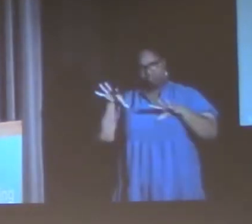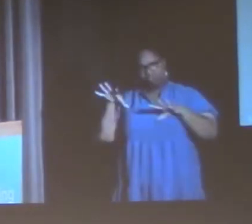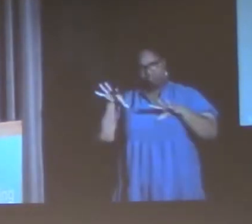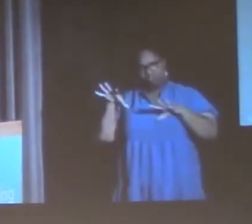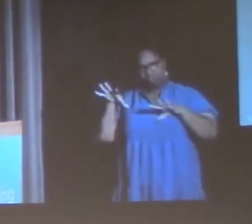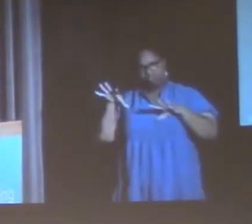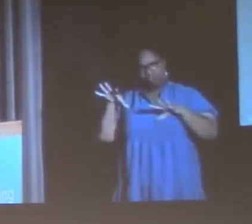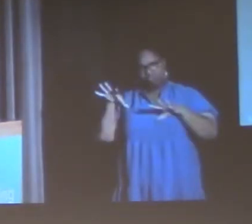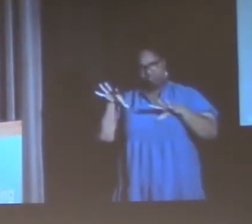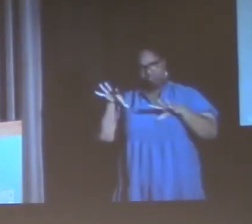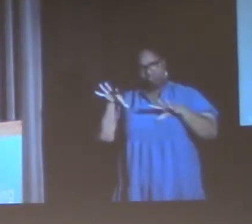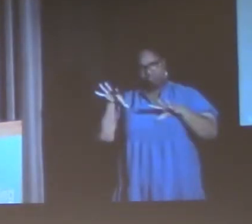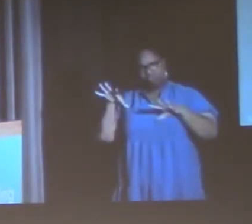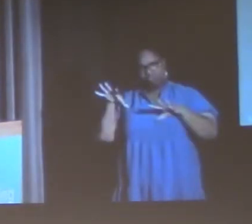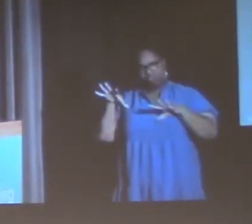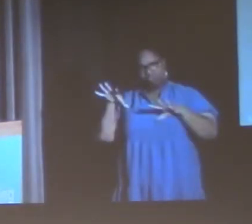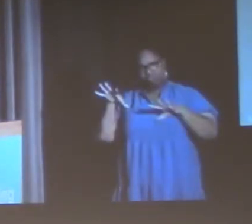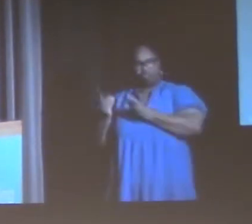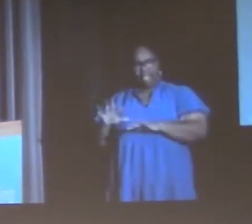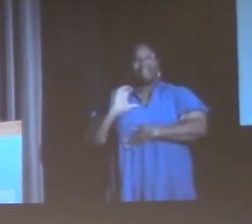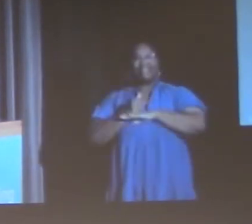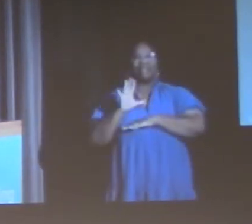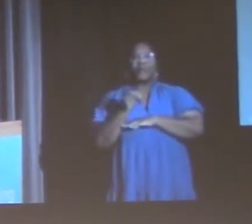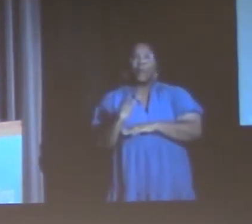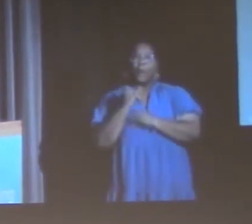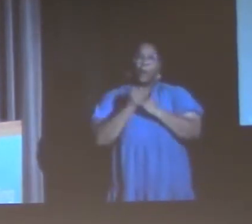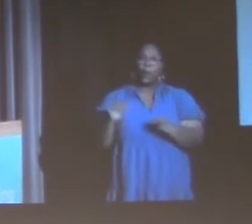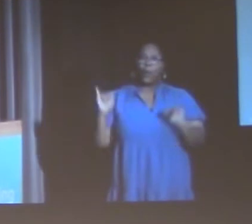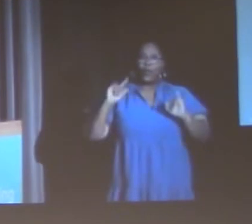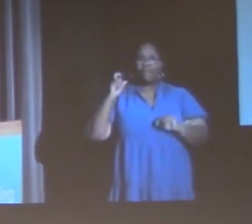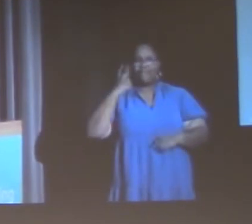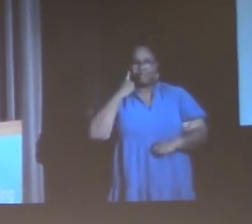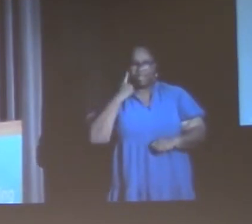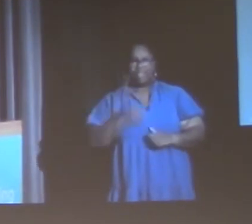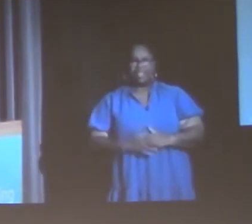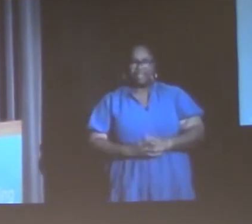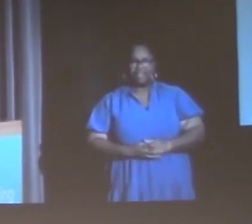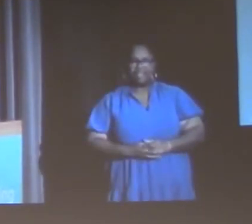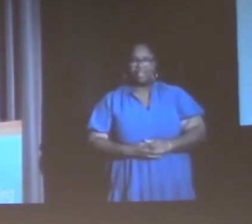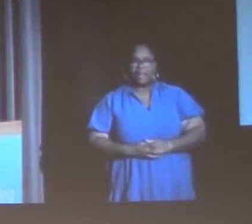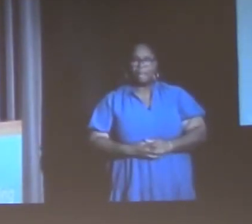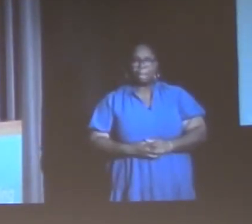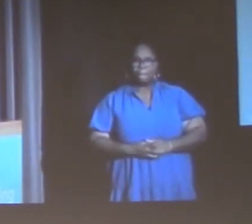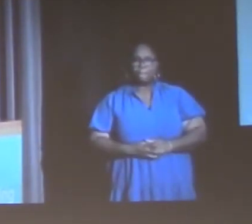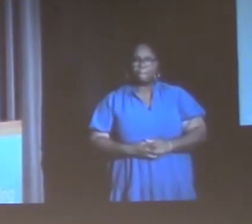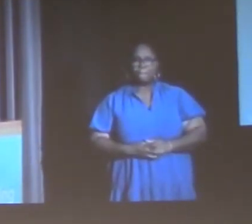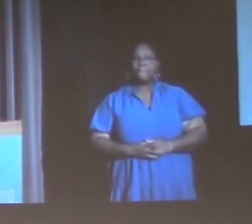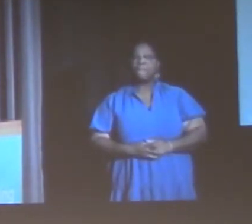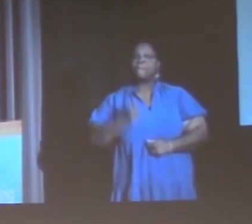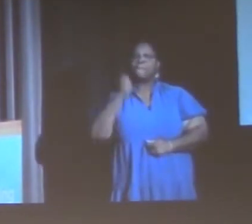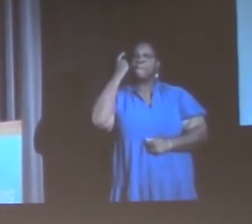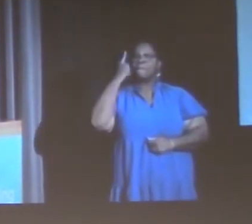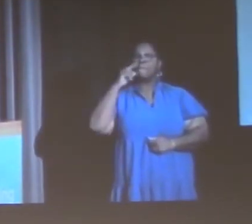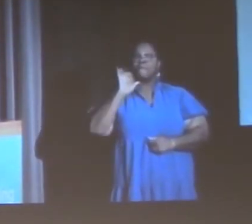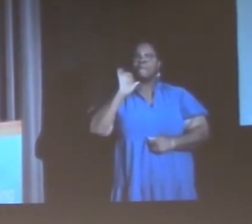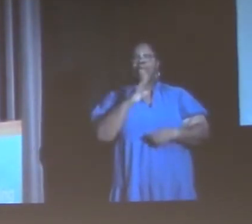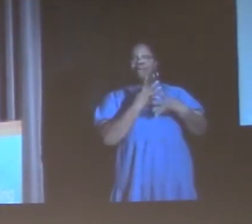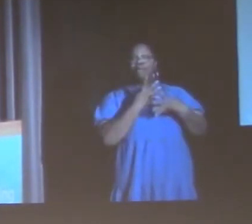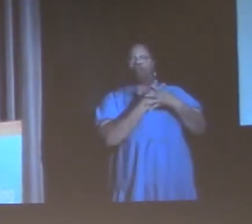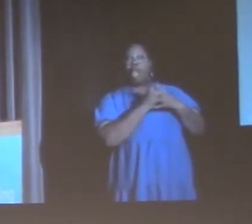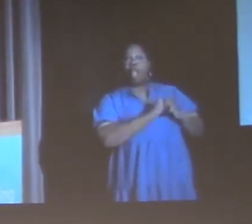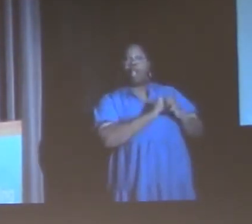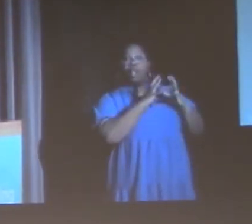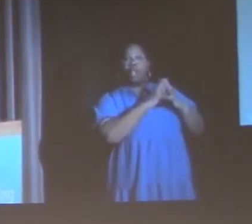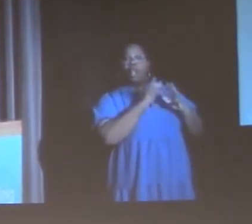own autonomous government. And so the jail that they have is not a